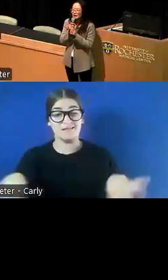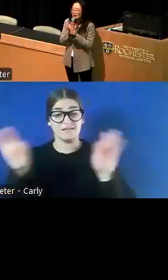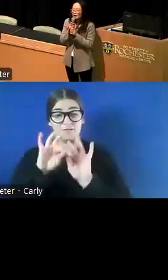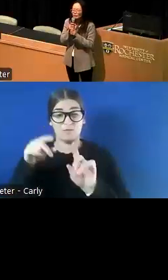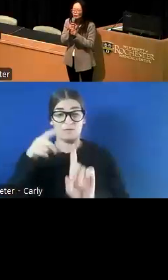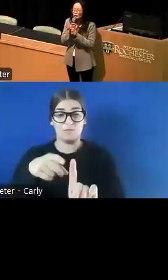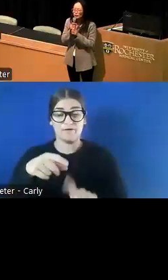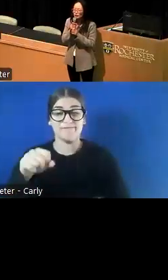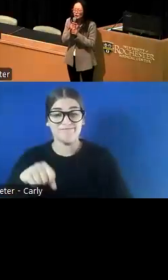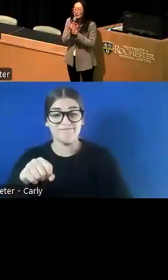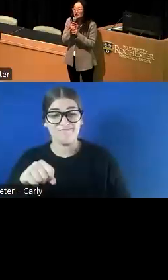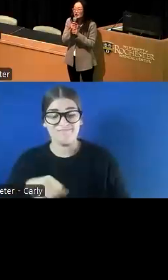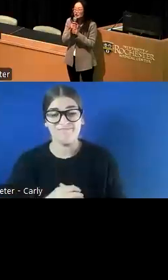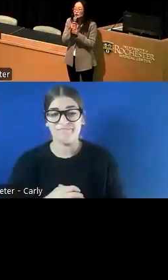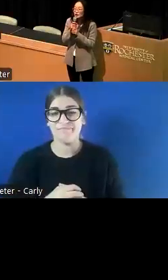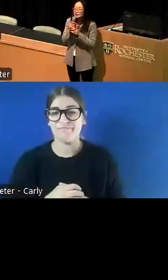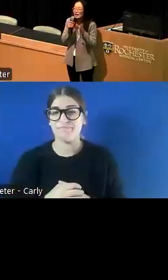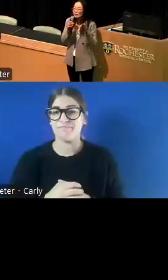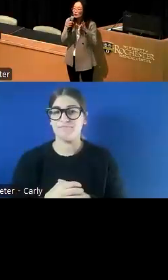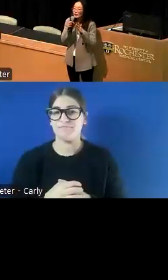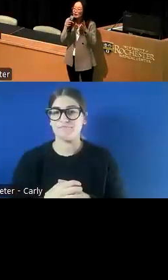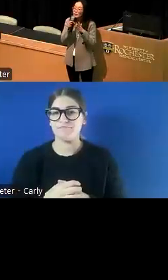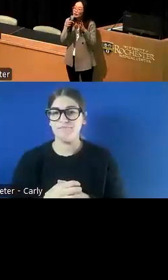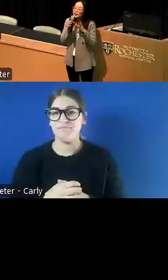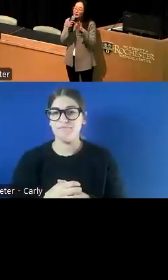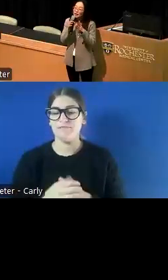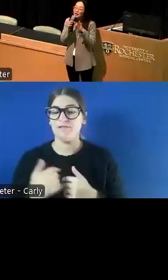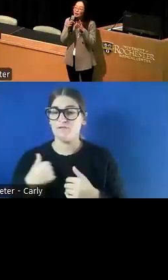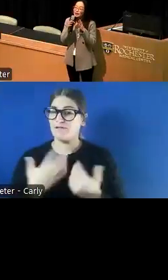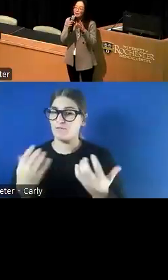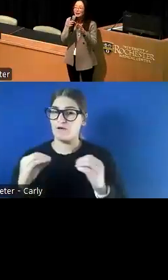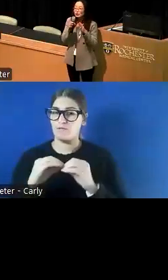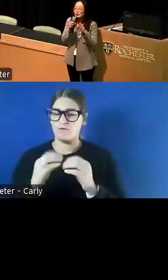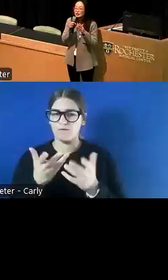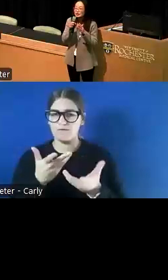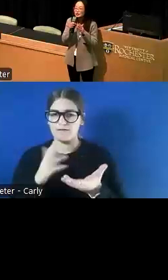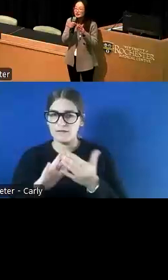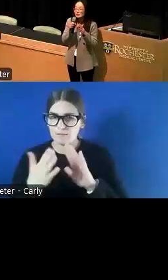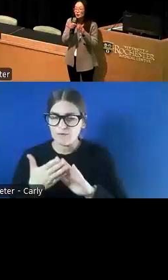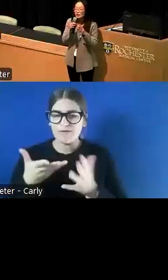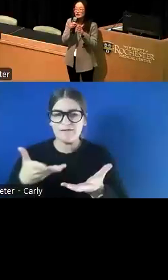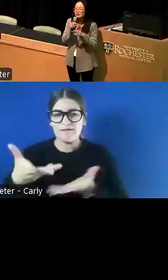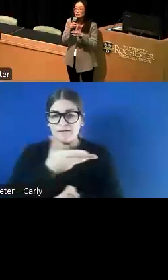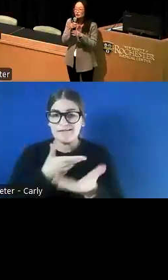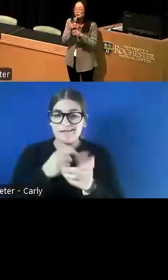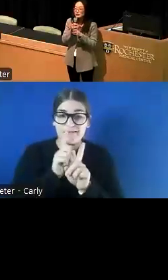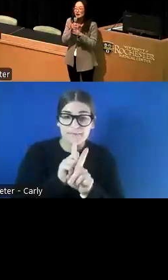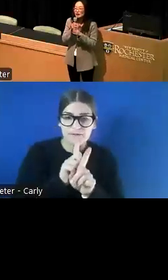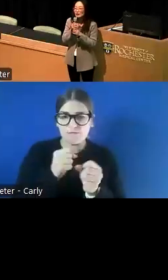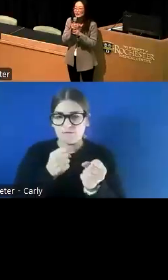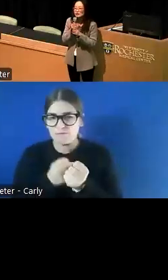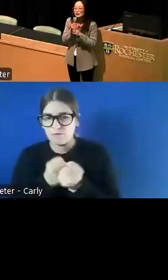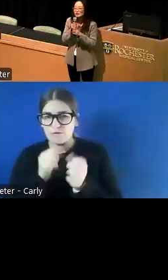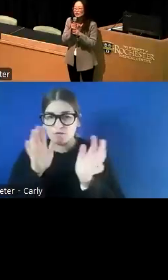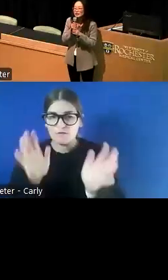that we're trying to address too, trying to have more of that community where they can mentor each other and support each other too.